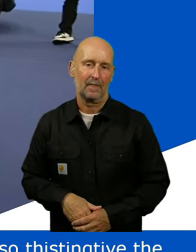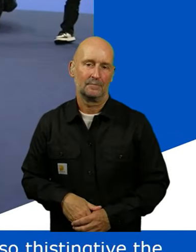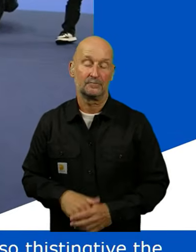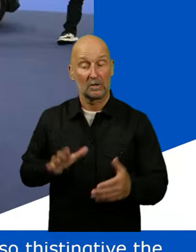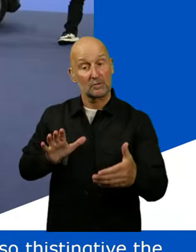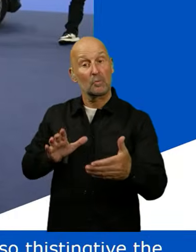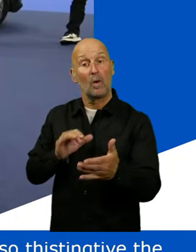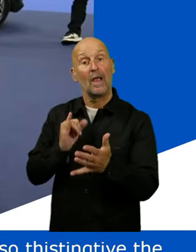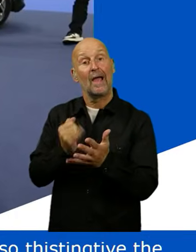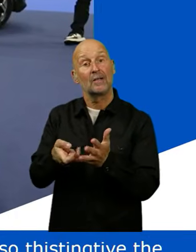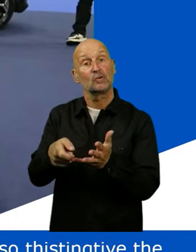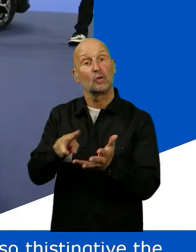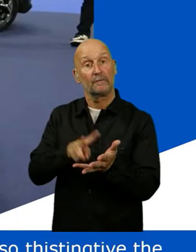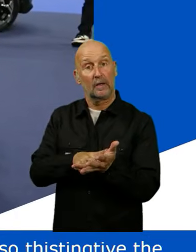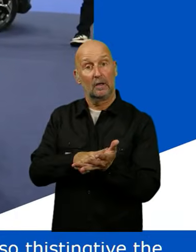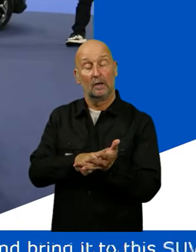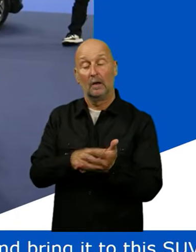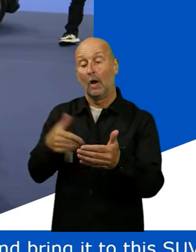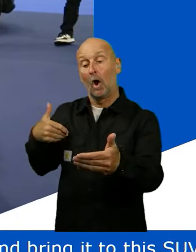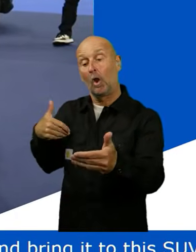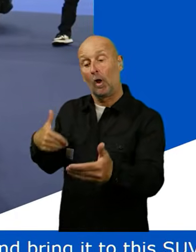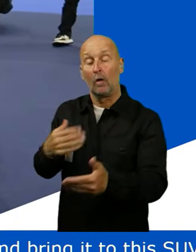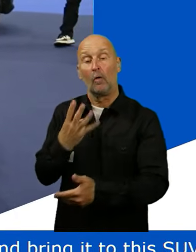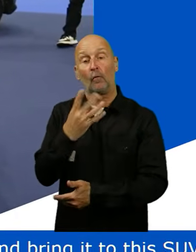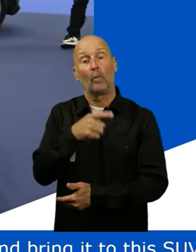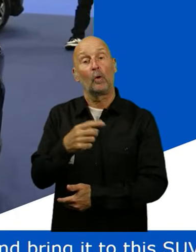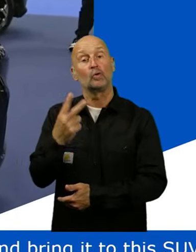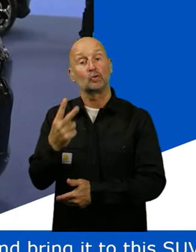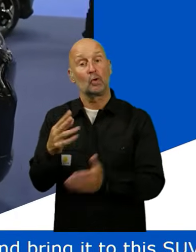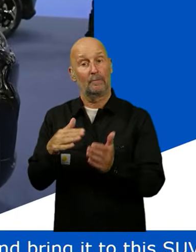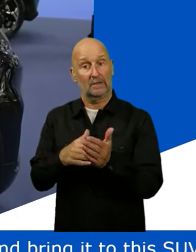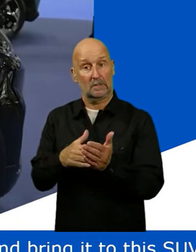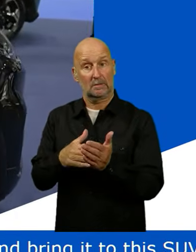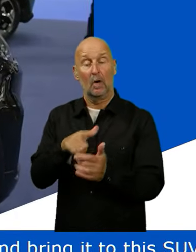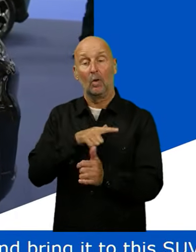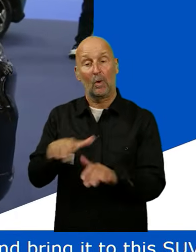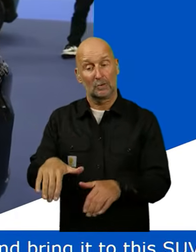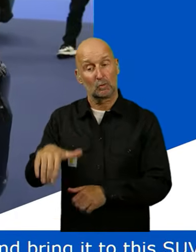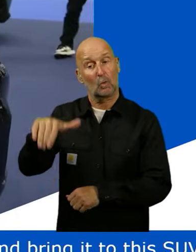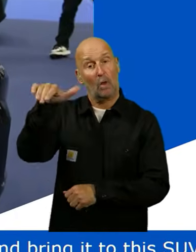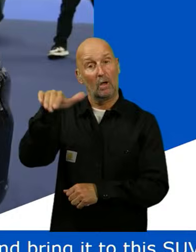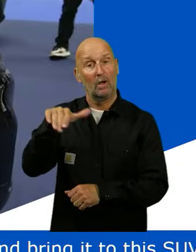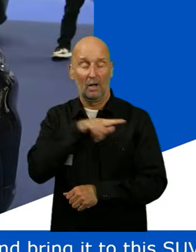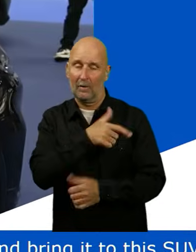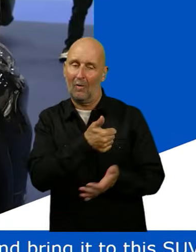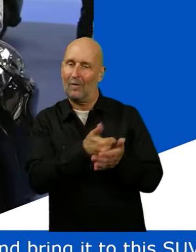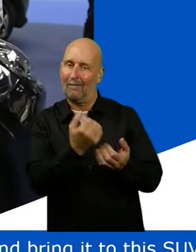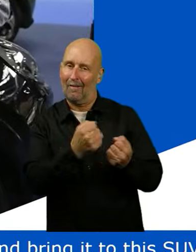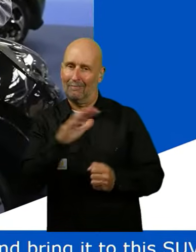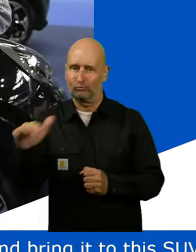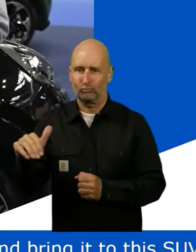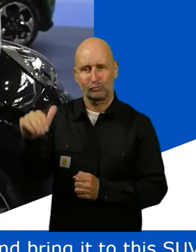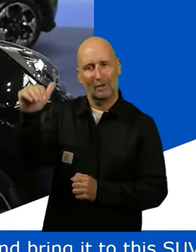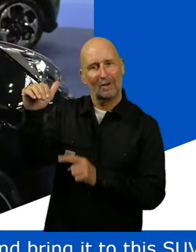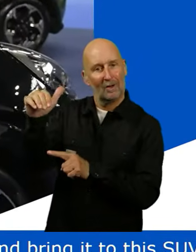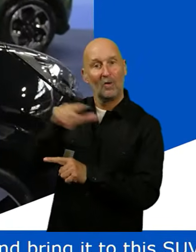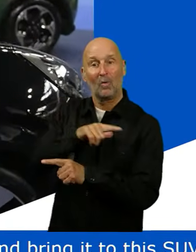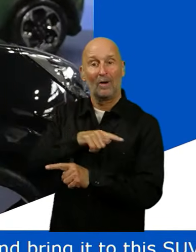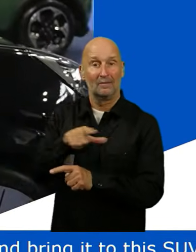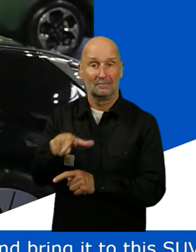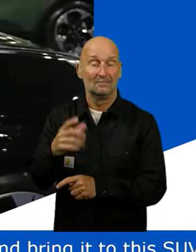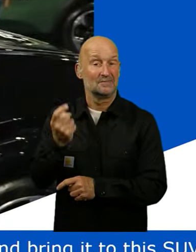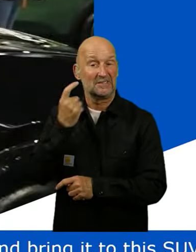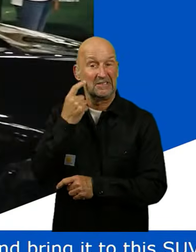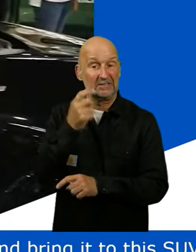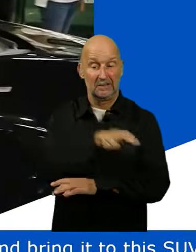SUV, it's around 4.2 metres long. You get obviously the taller body style than a regular hatchback, and that means it's easy to get